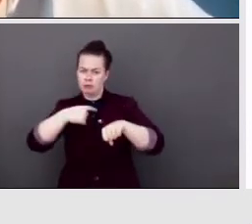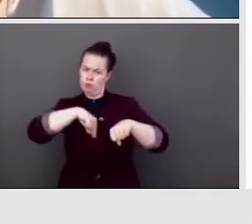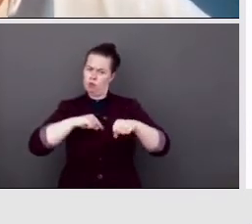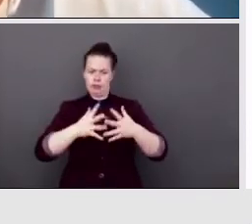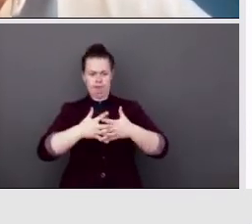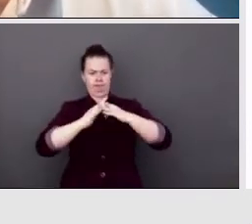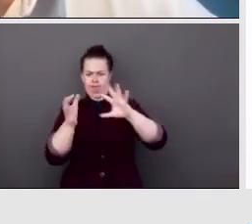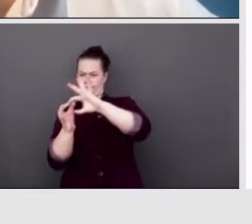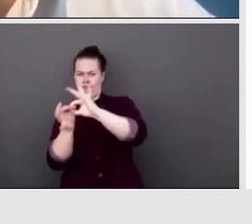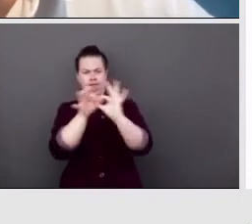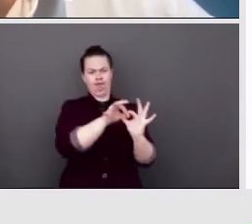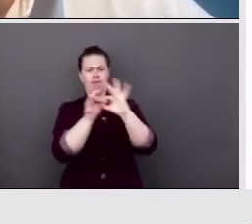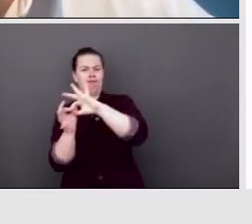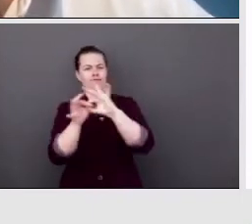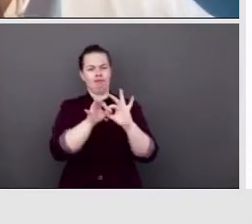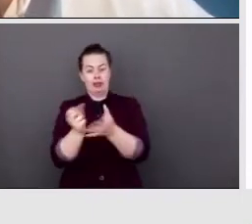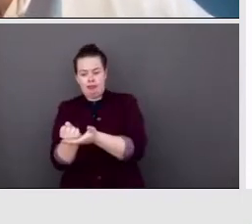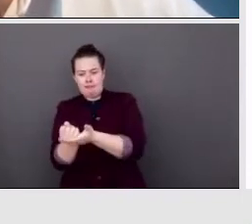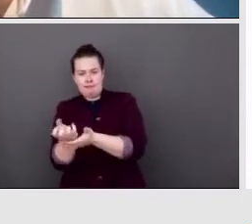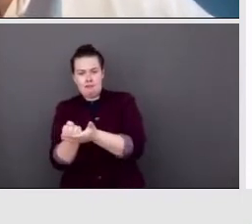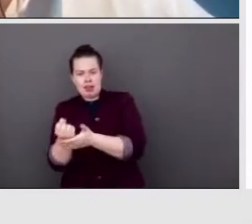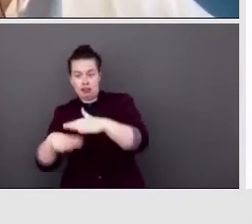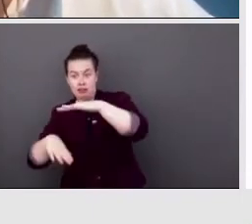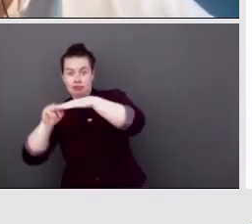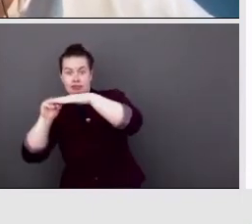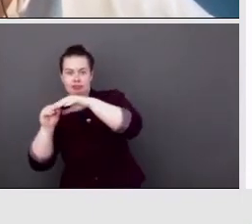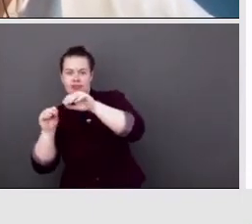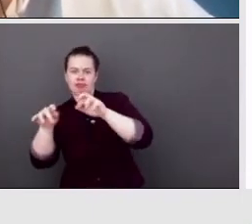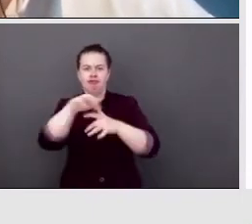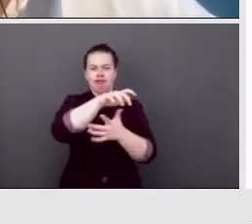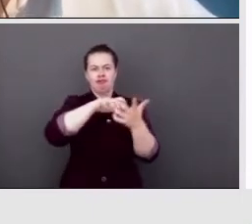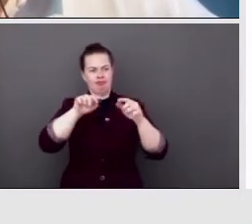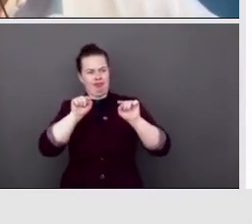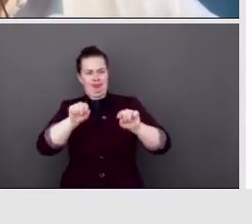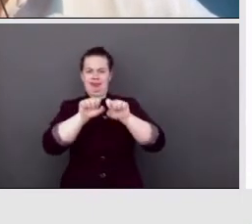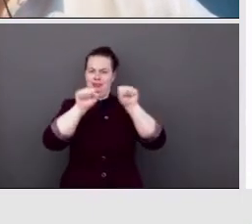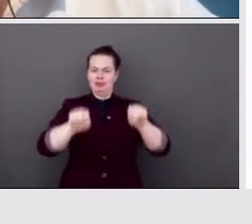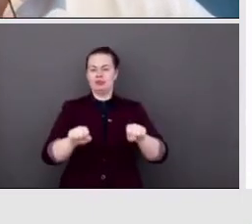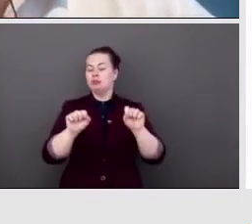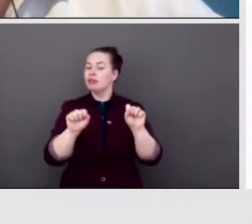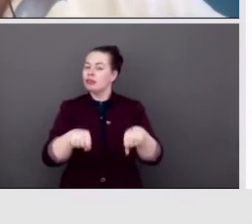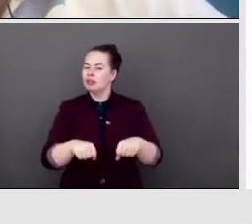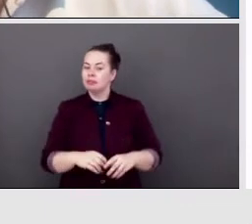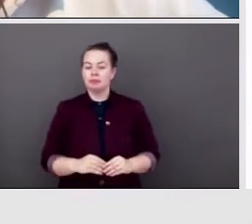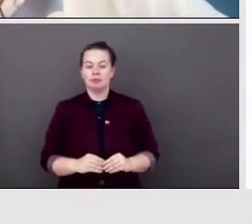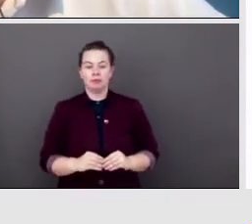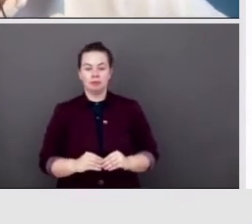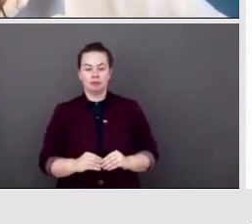create this platform so that the information can be integrated uniquely. All